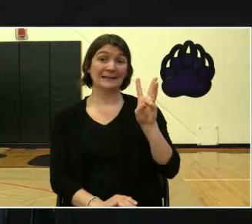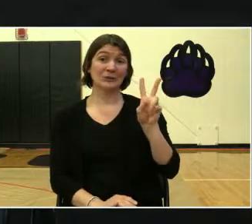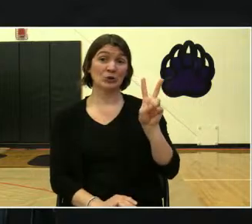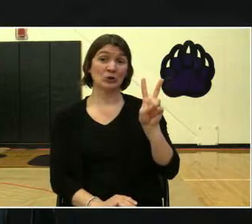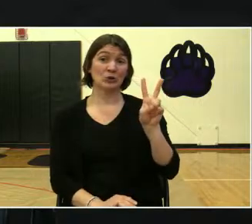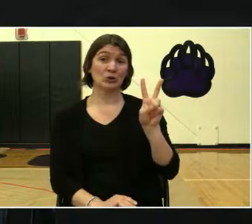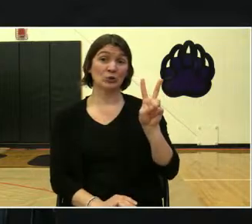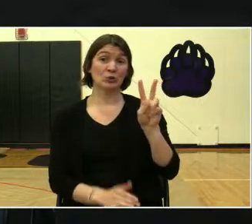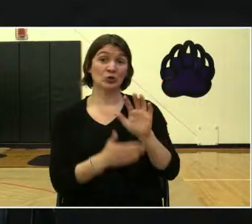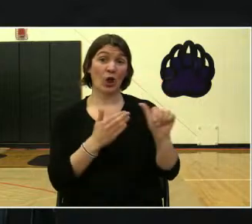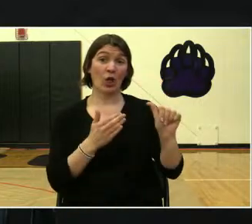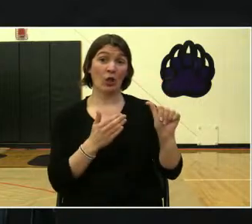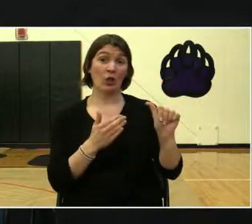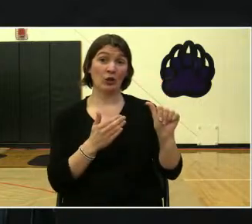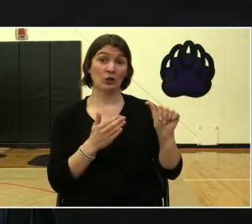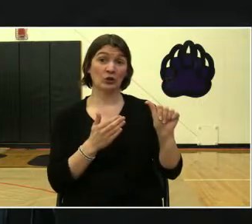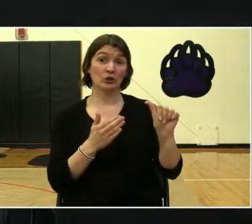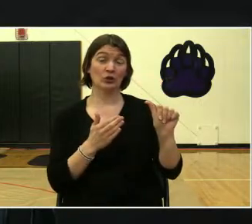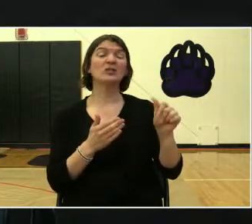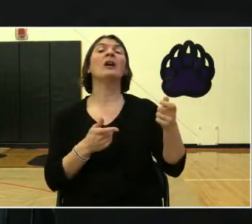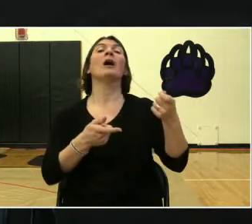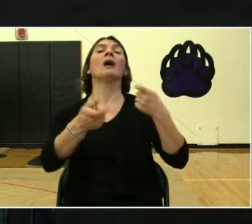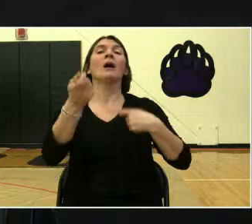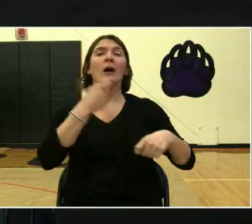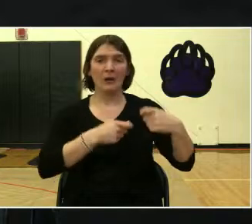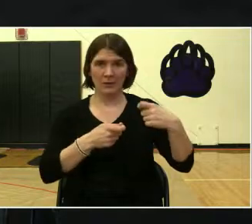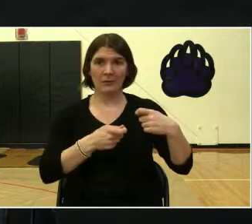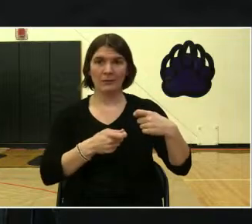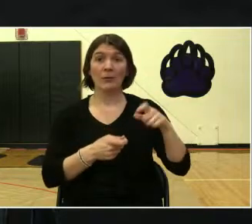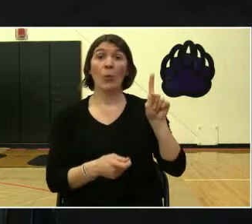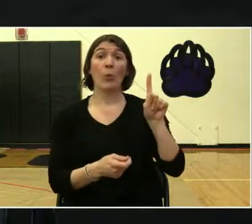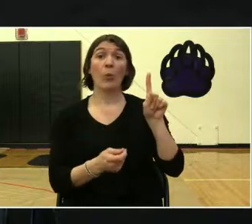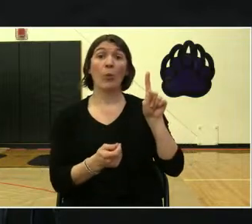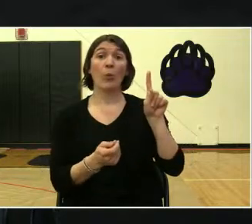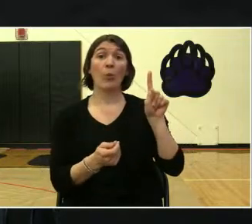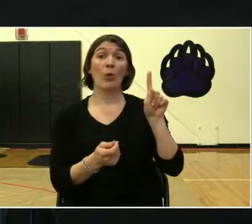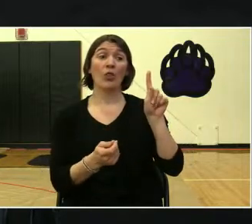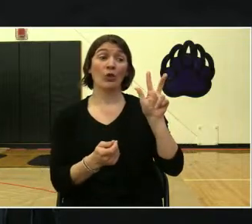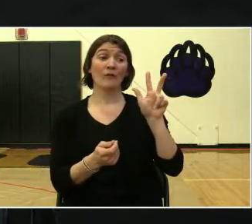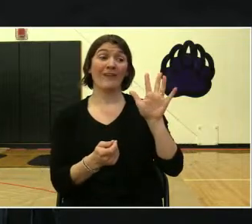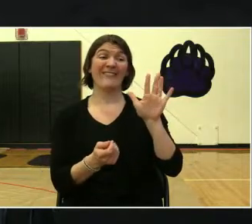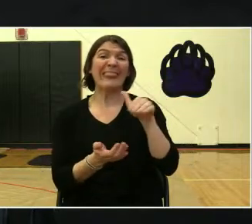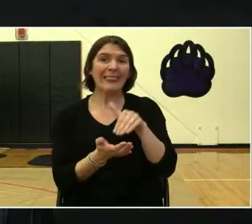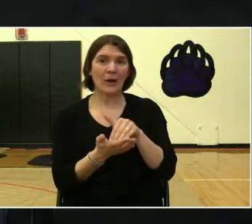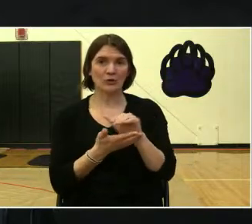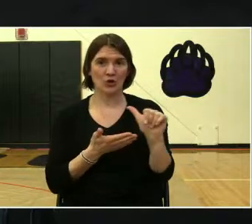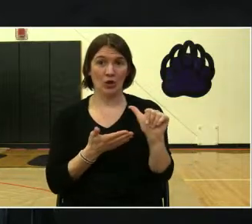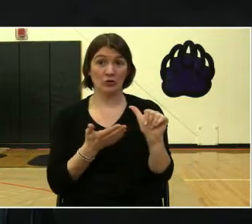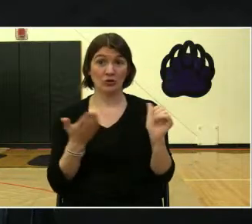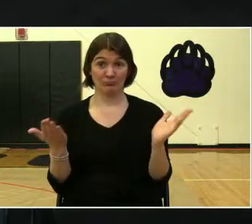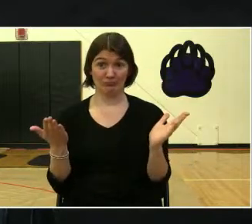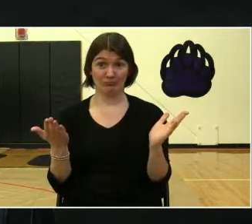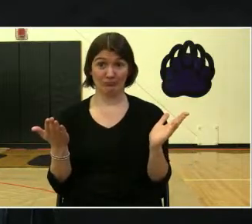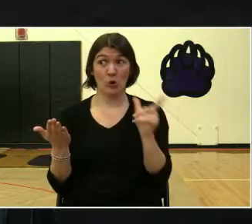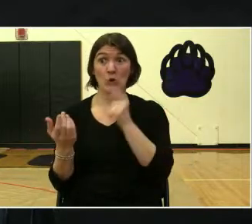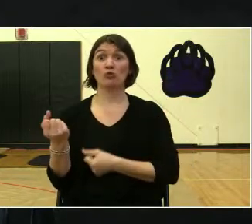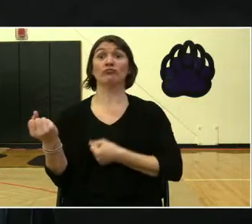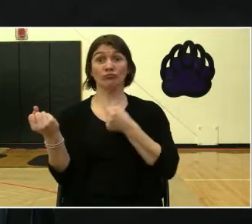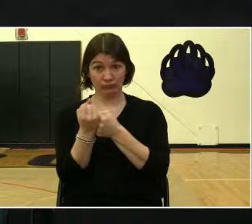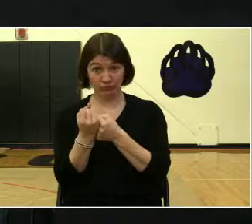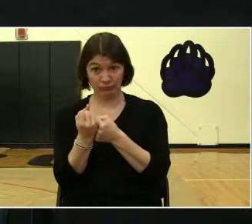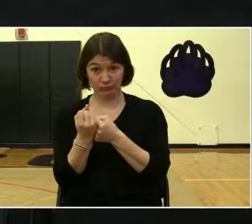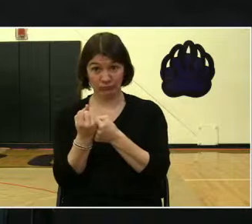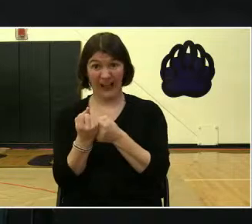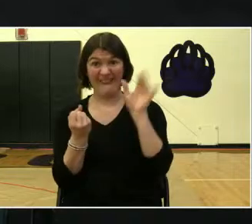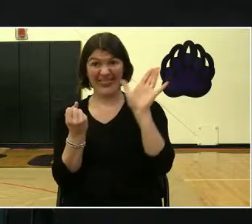$268,800 and replacing it with the sum of $135,000 all those in